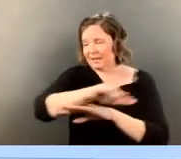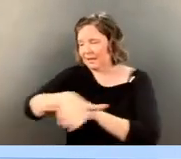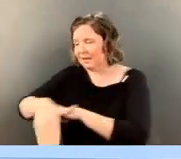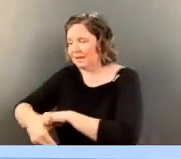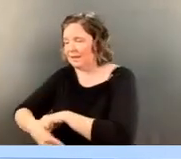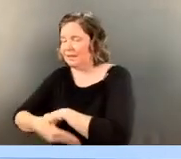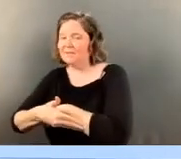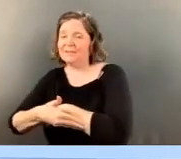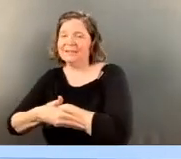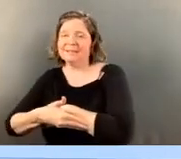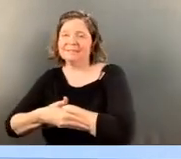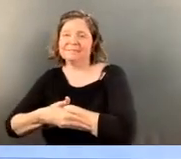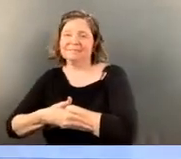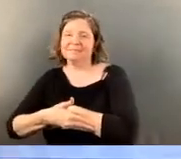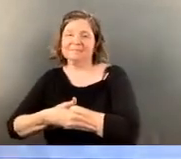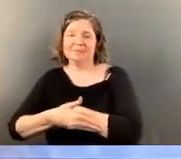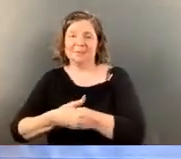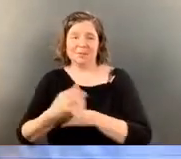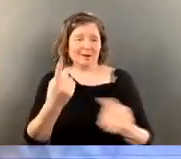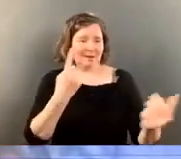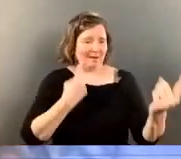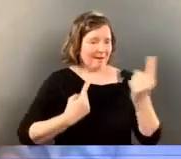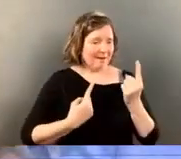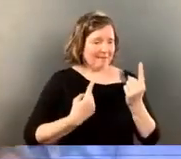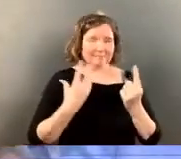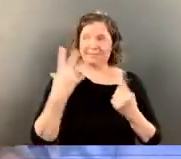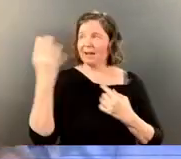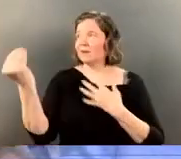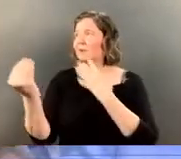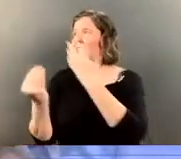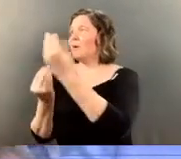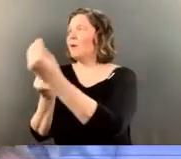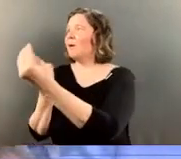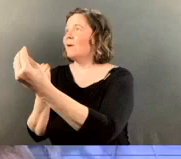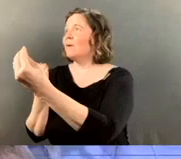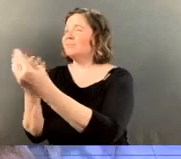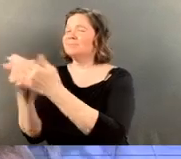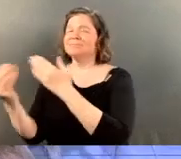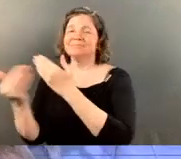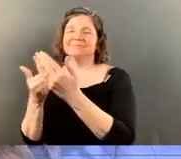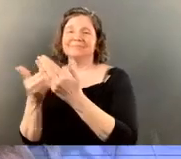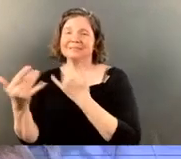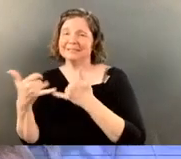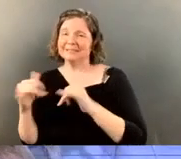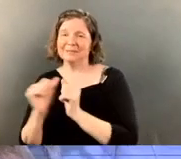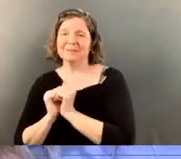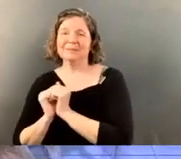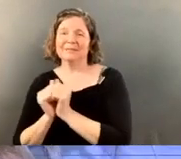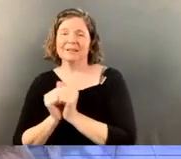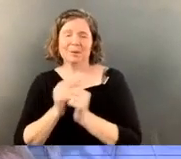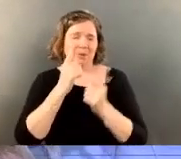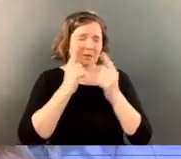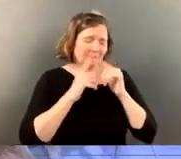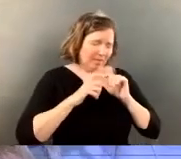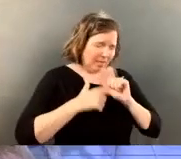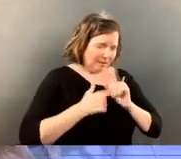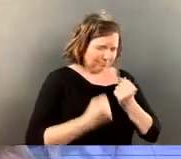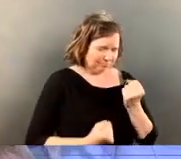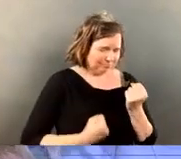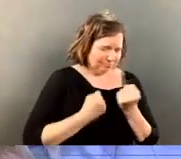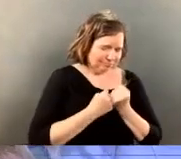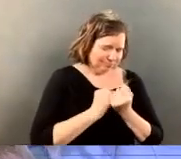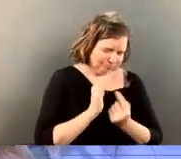the evening, when you're coming, when you're going, when you're weeping